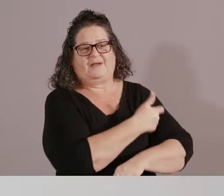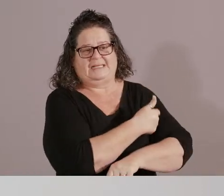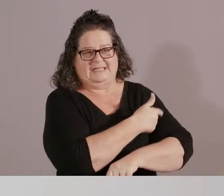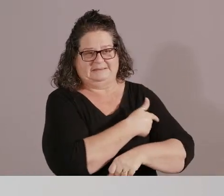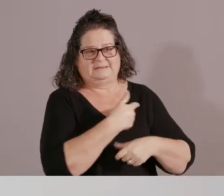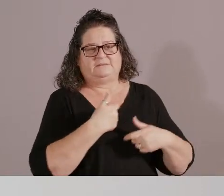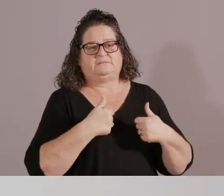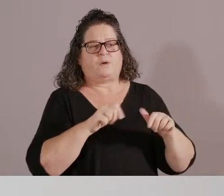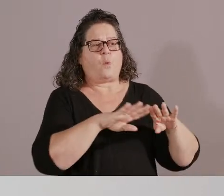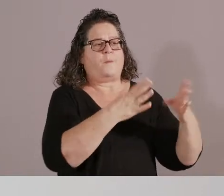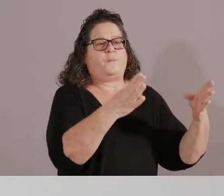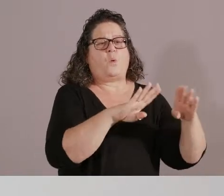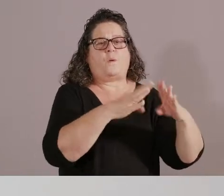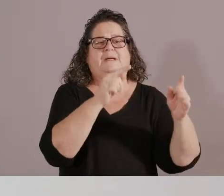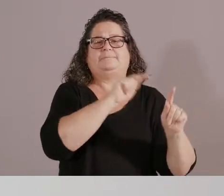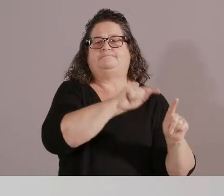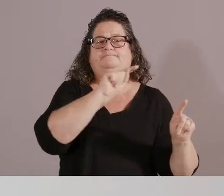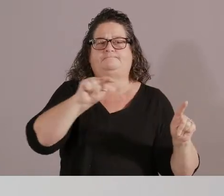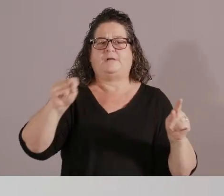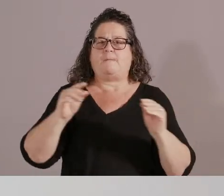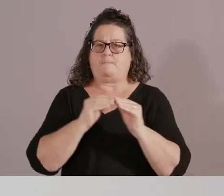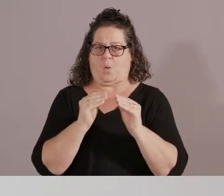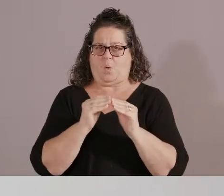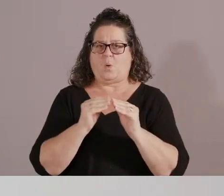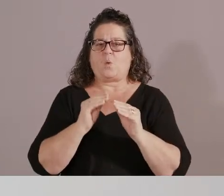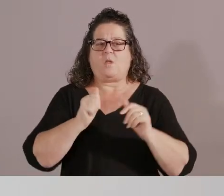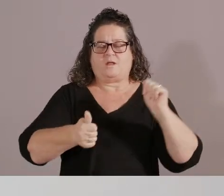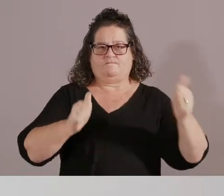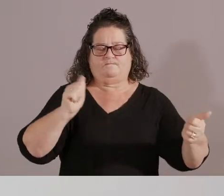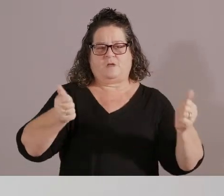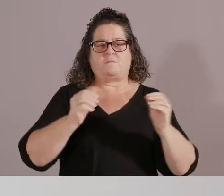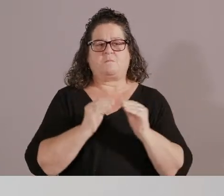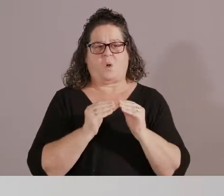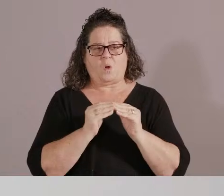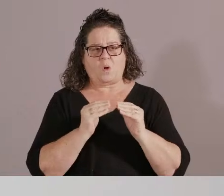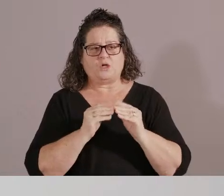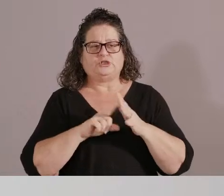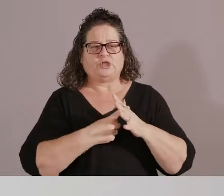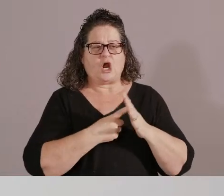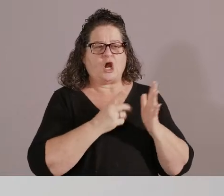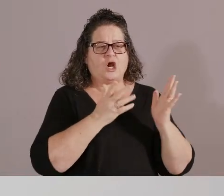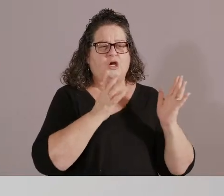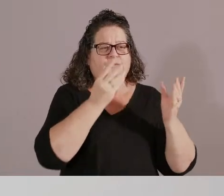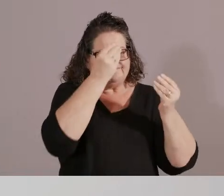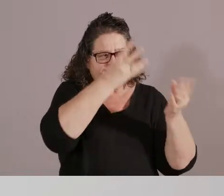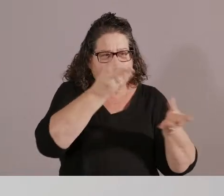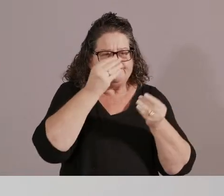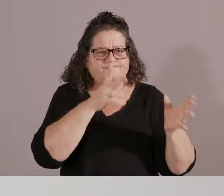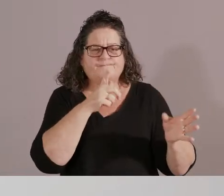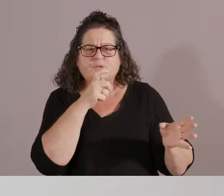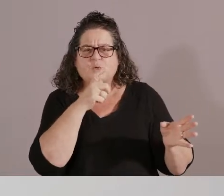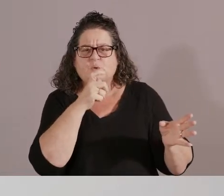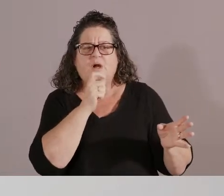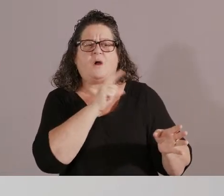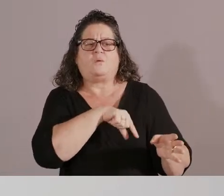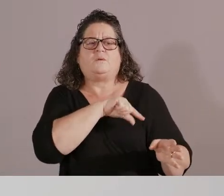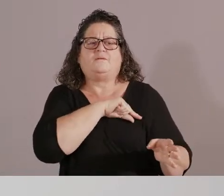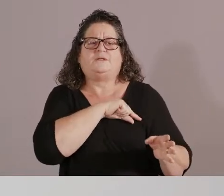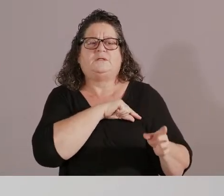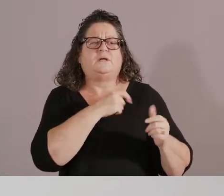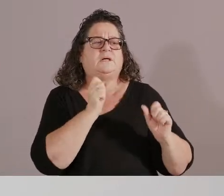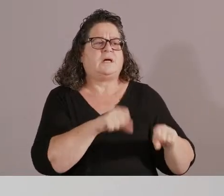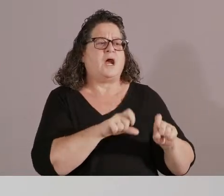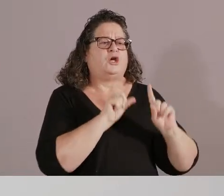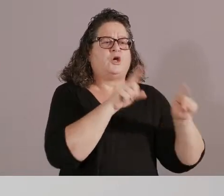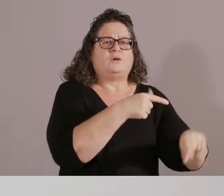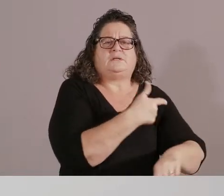who are administering that vaccine and increase our communications about who is eligible and where individuals can receive vaccine.